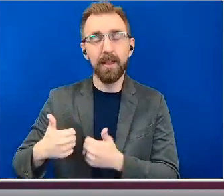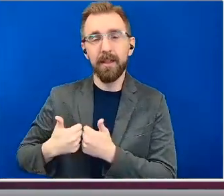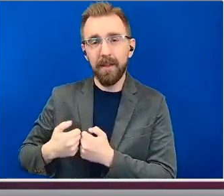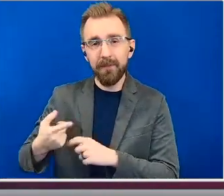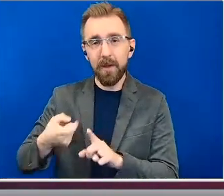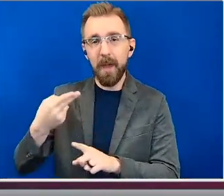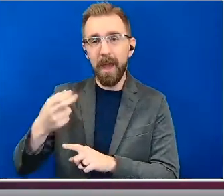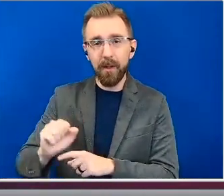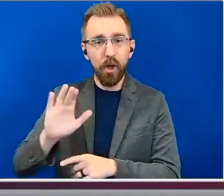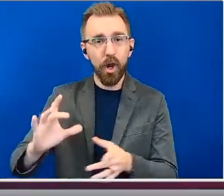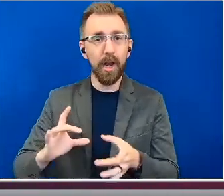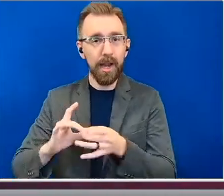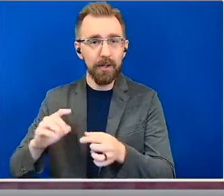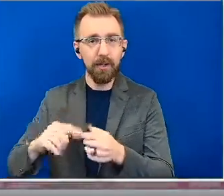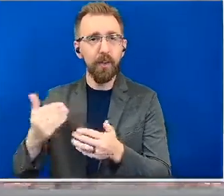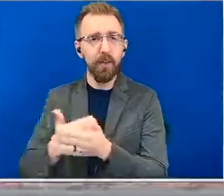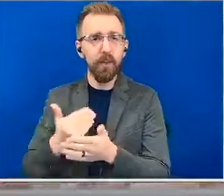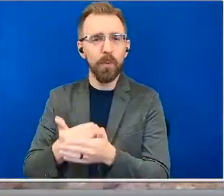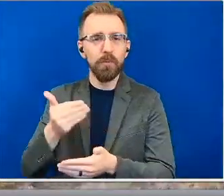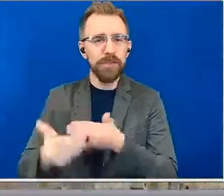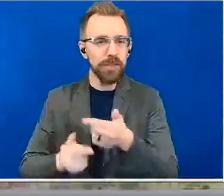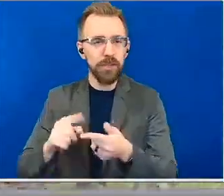new procedure to fix it.